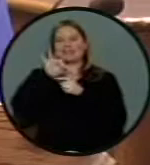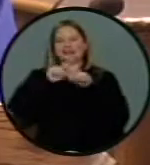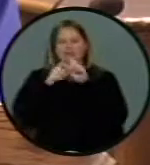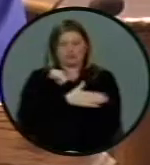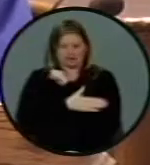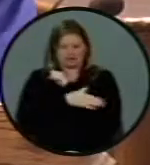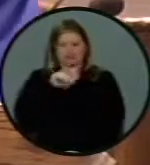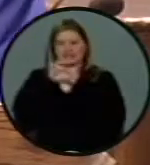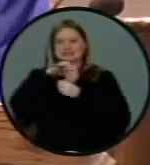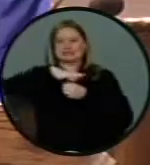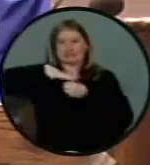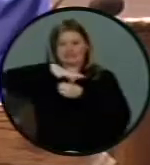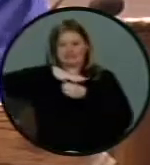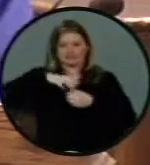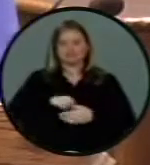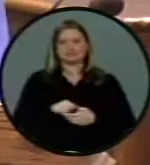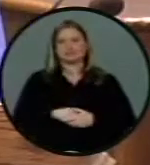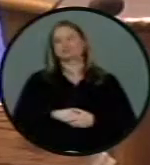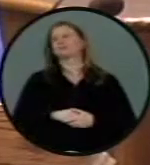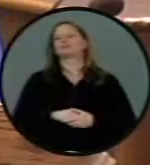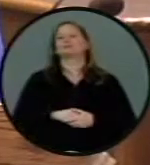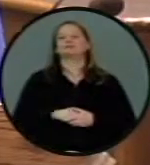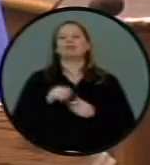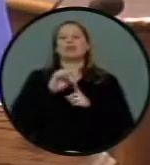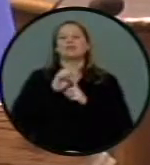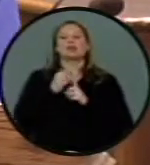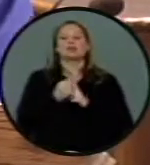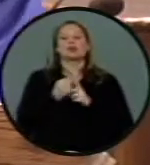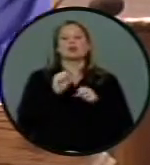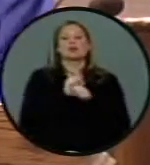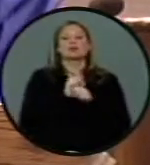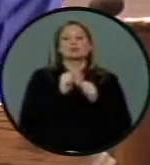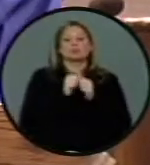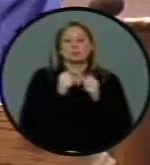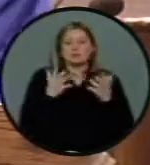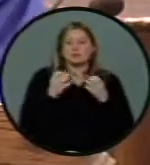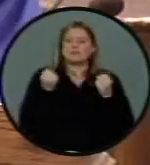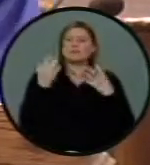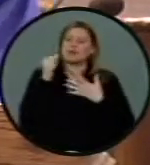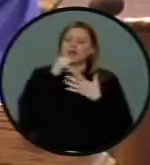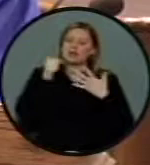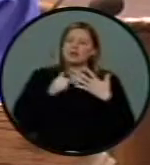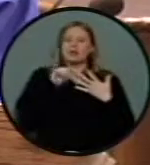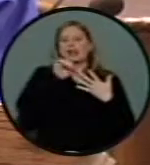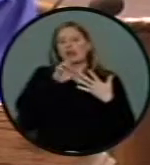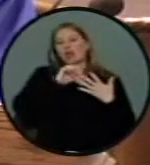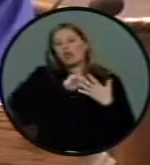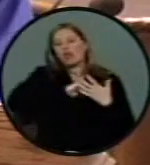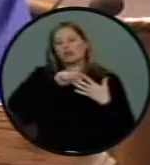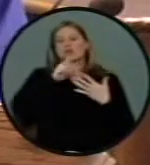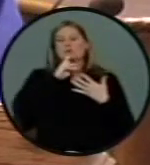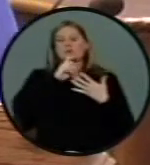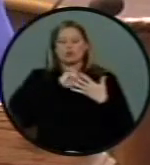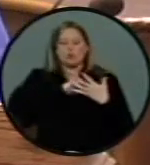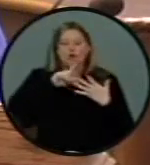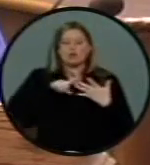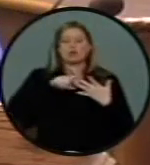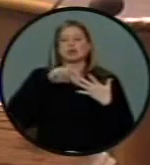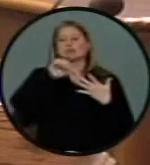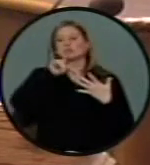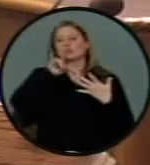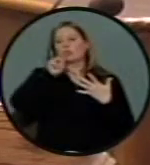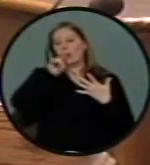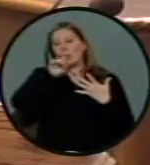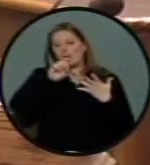the Kansas City metro. And on the environmental side, we work on a lot of different issues, from air quality to water quality, solid waste